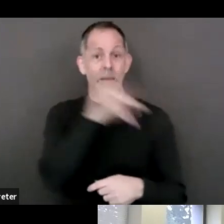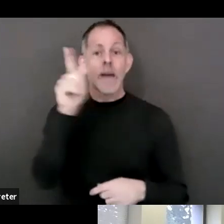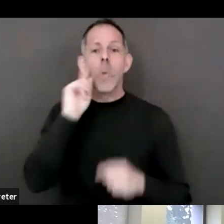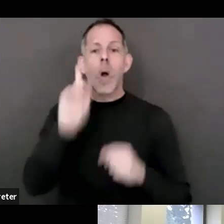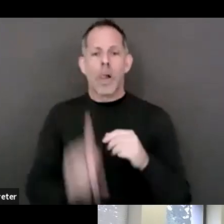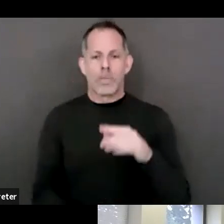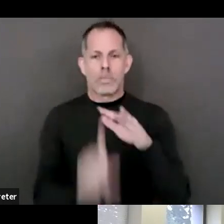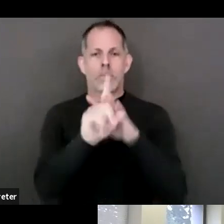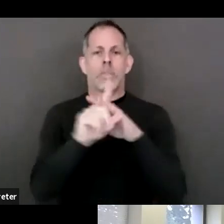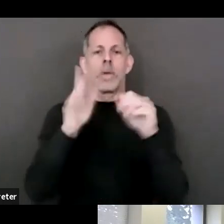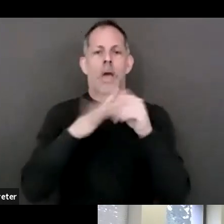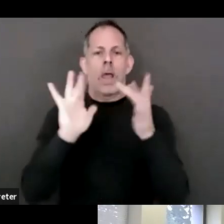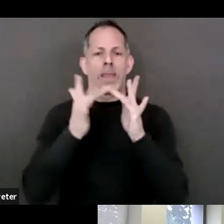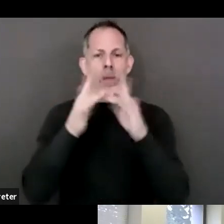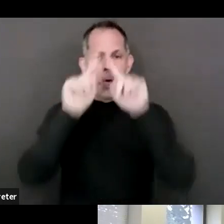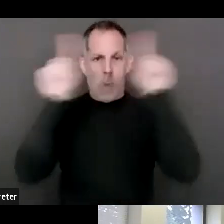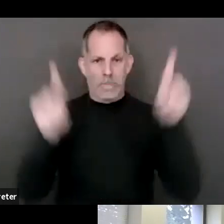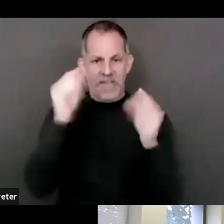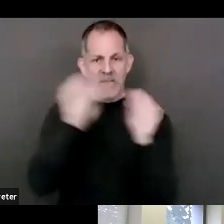center at